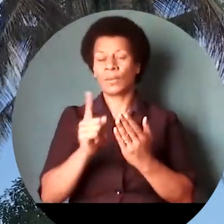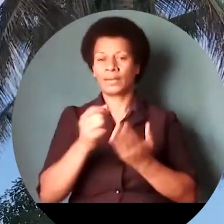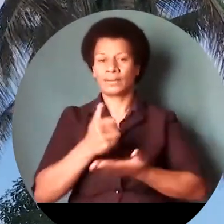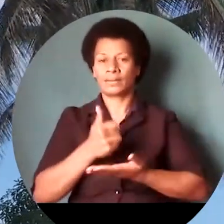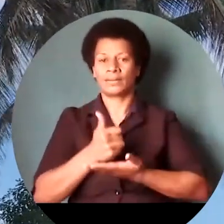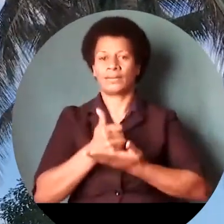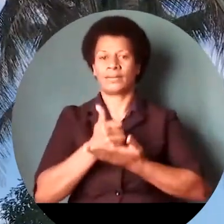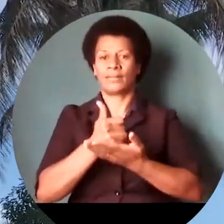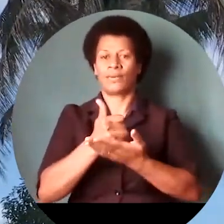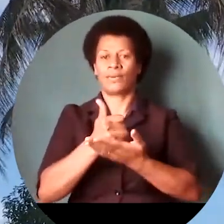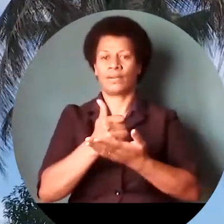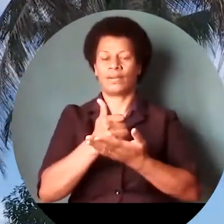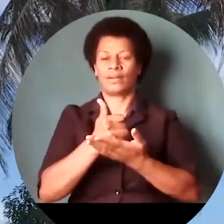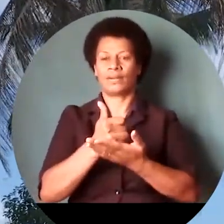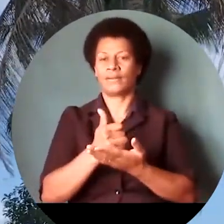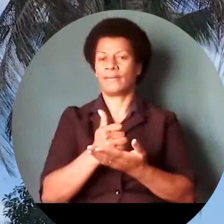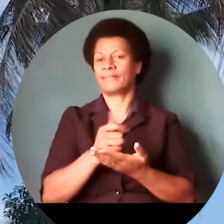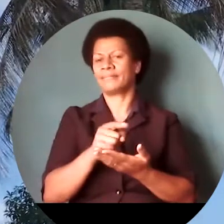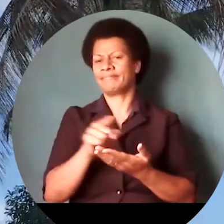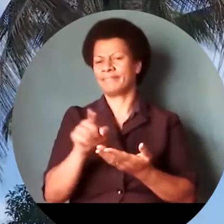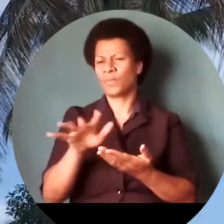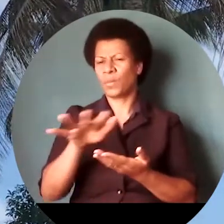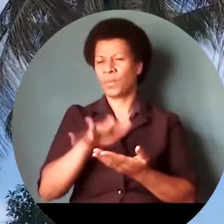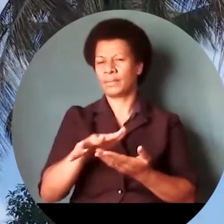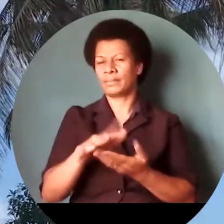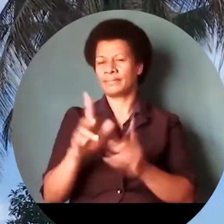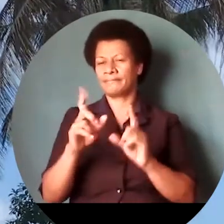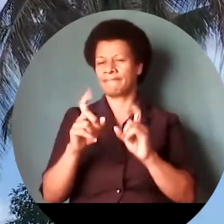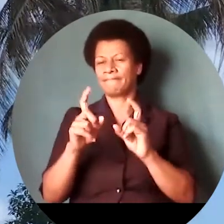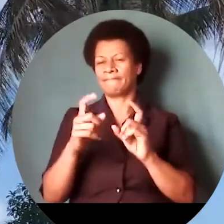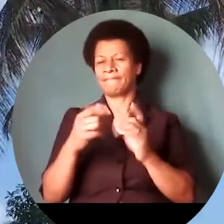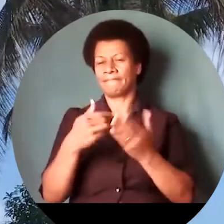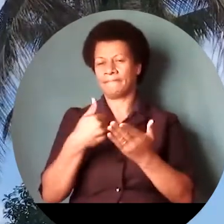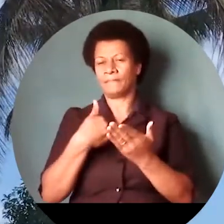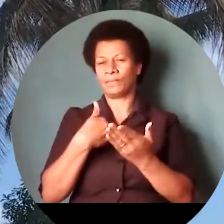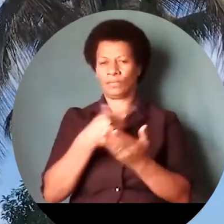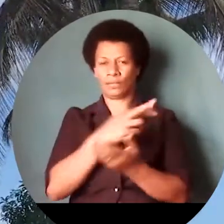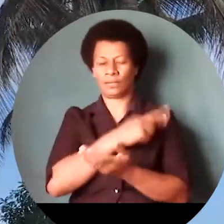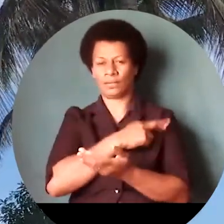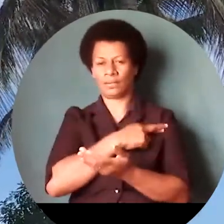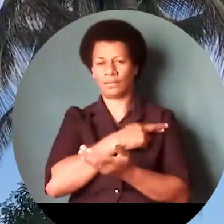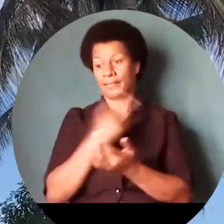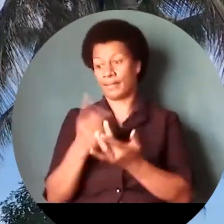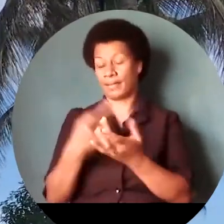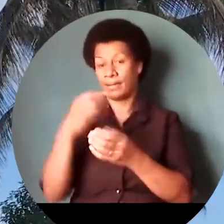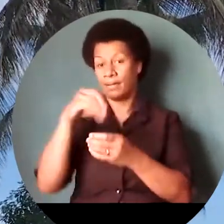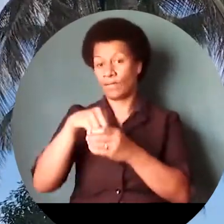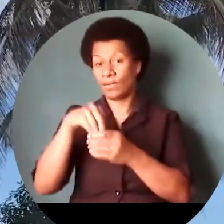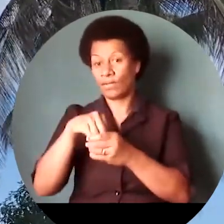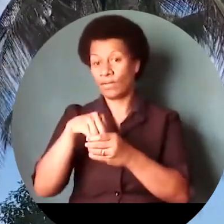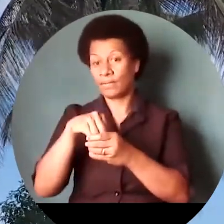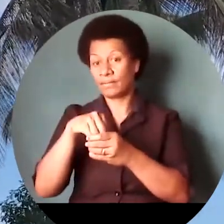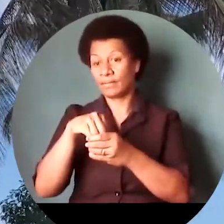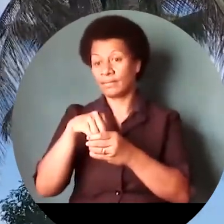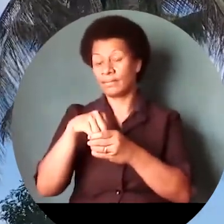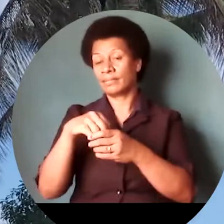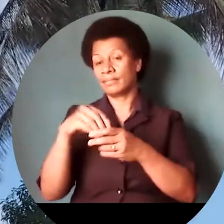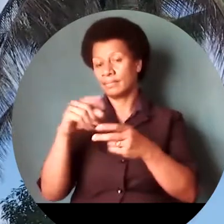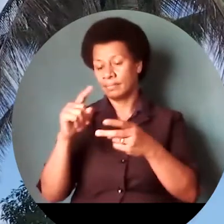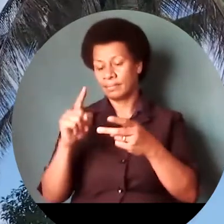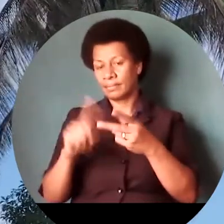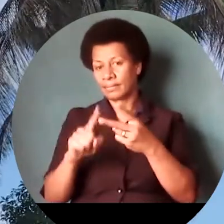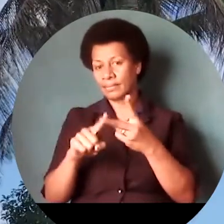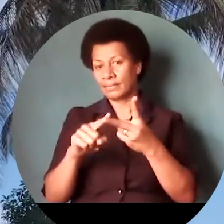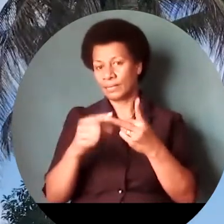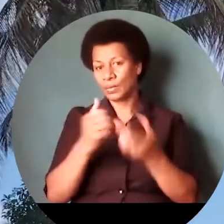on the ground with support as digital photography and design expert. My other